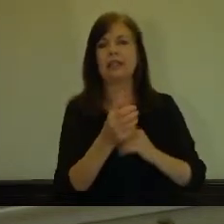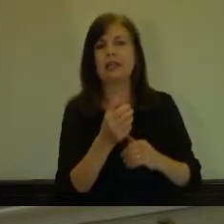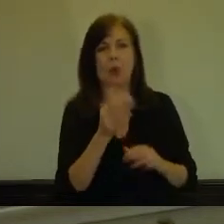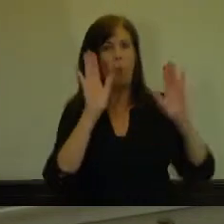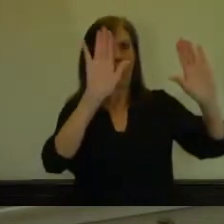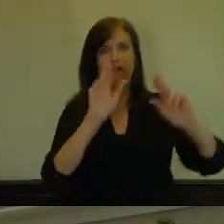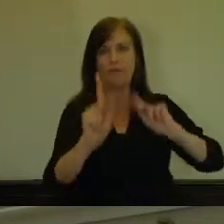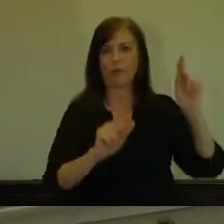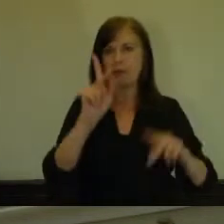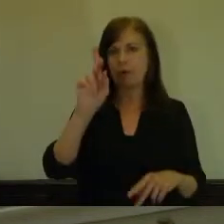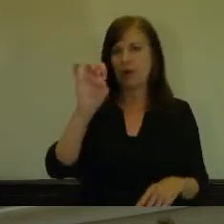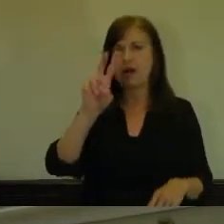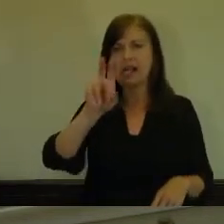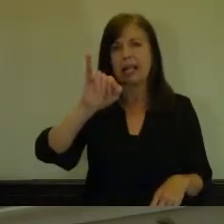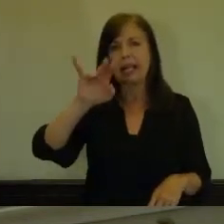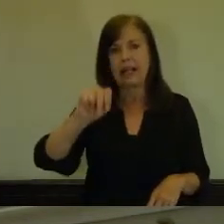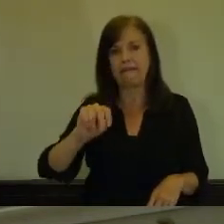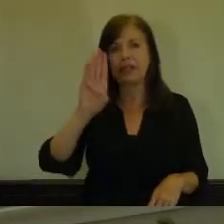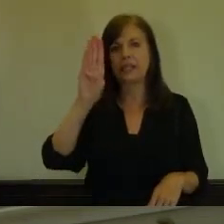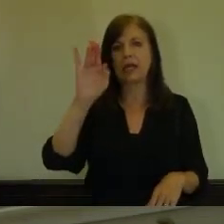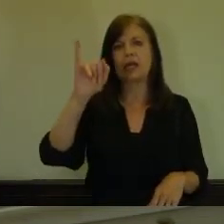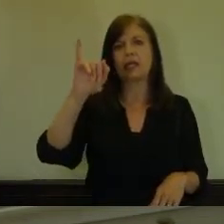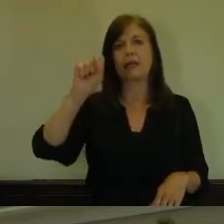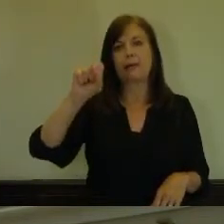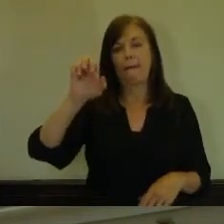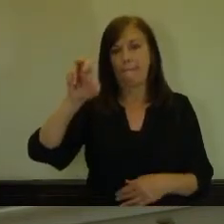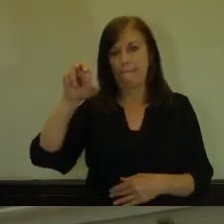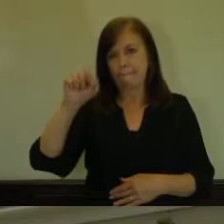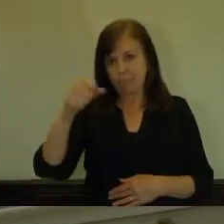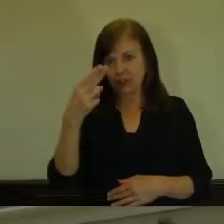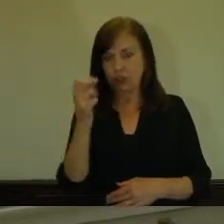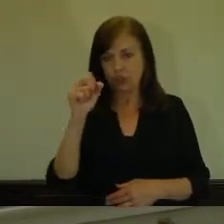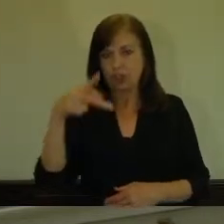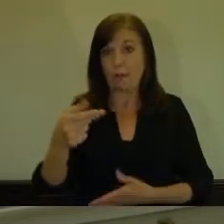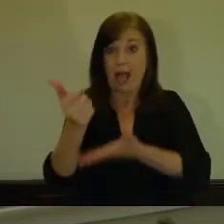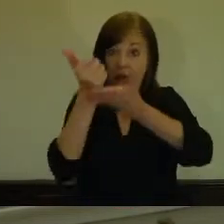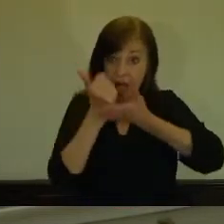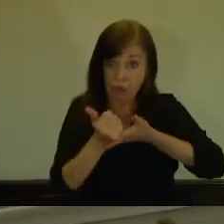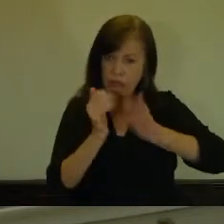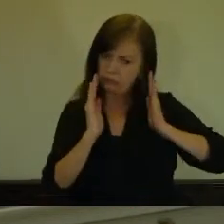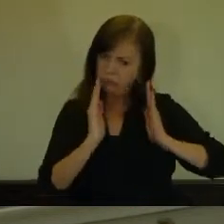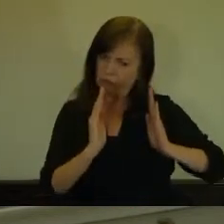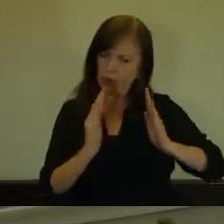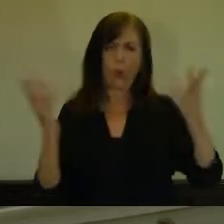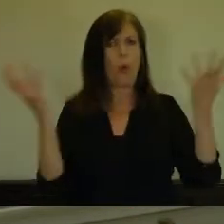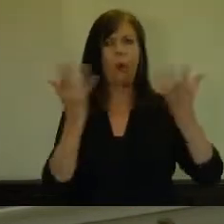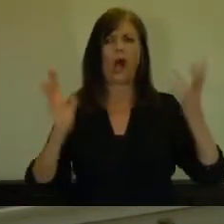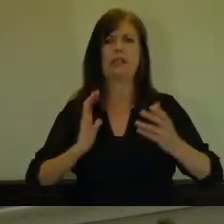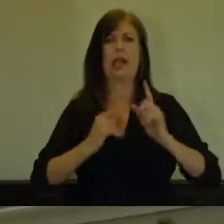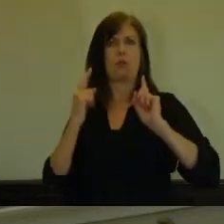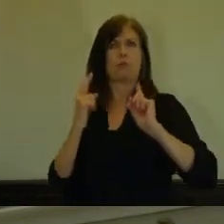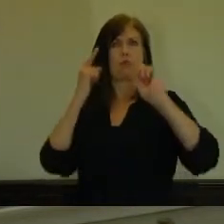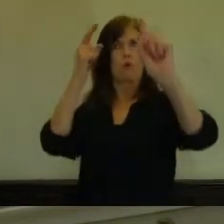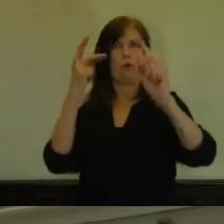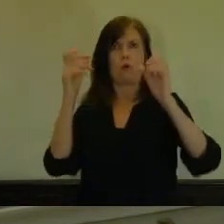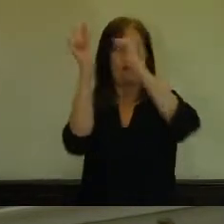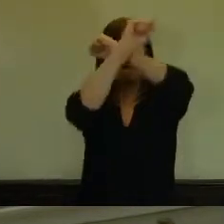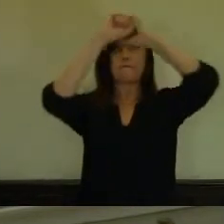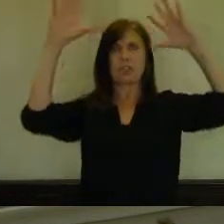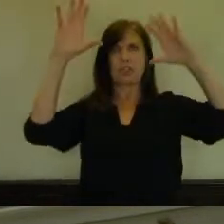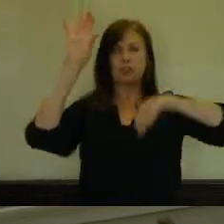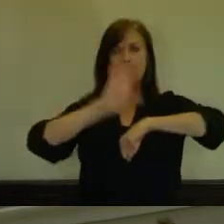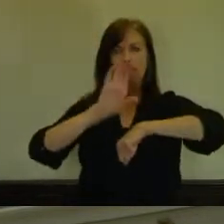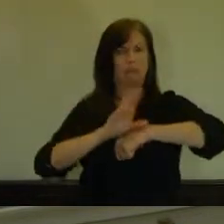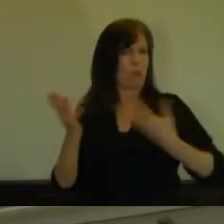Moretto leading us, who have not only just helped us keep focus on the vision of our parish, but they've